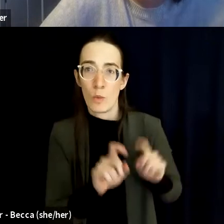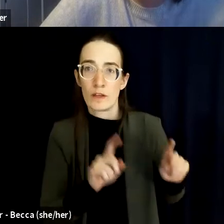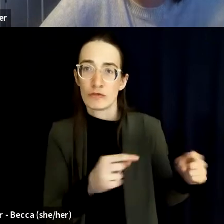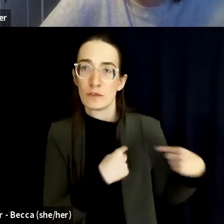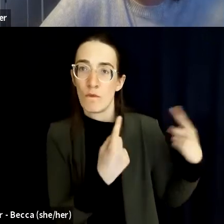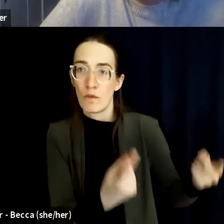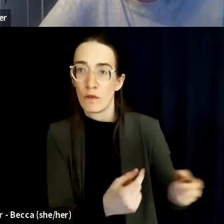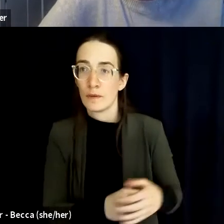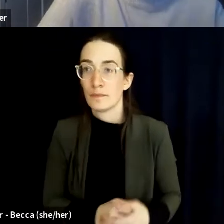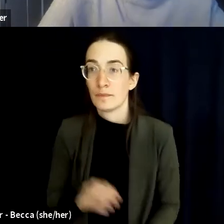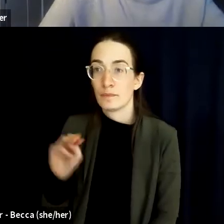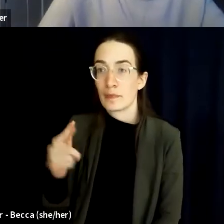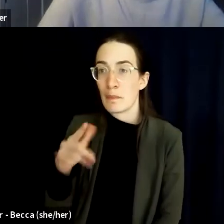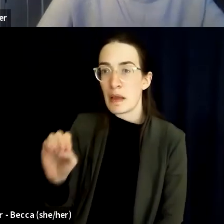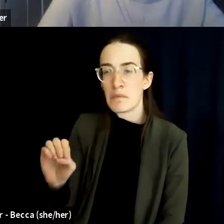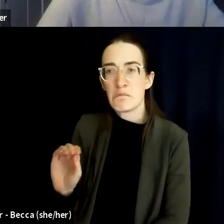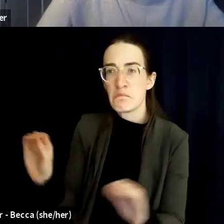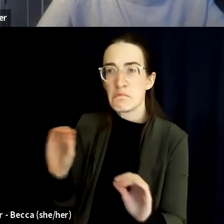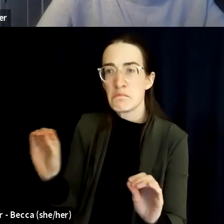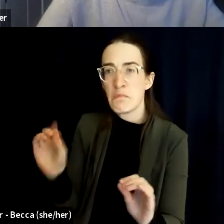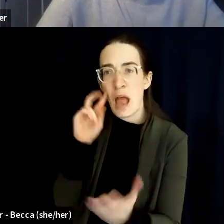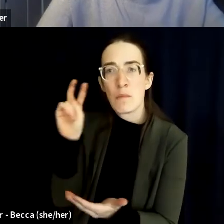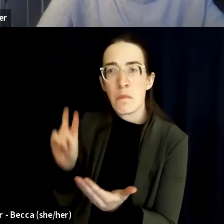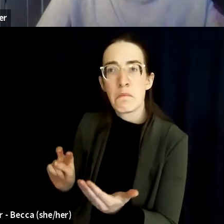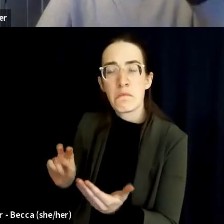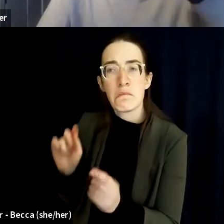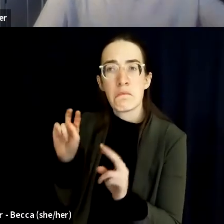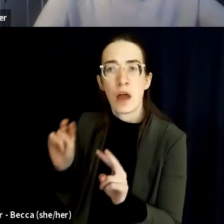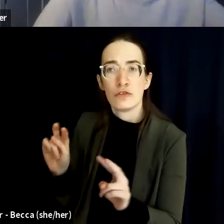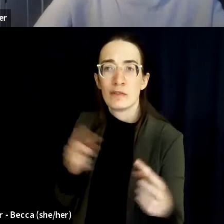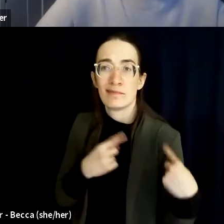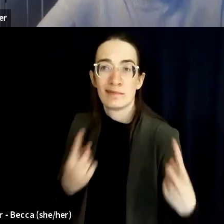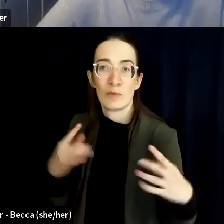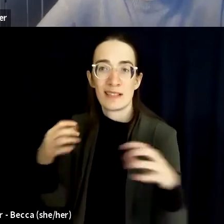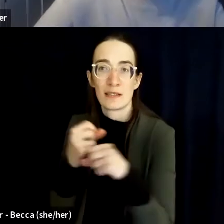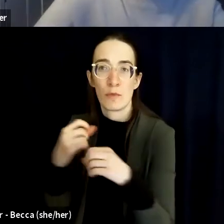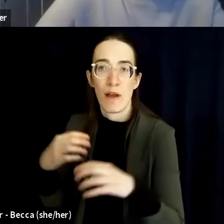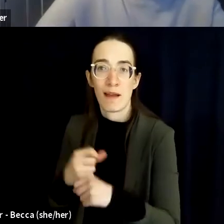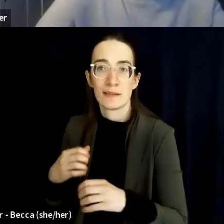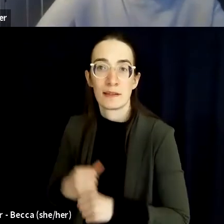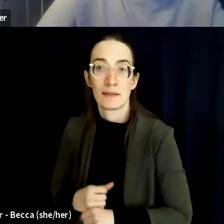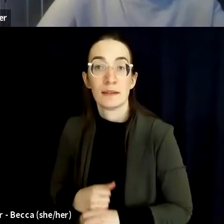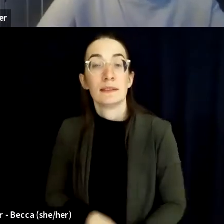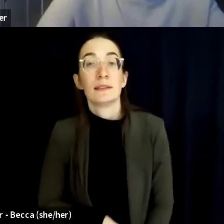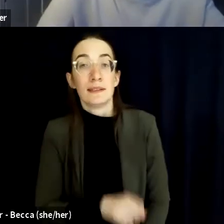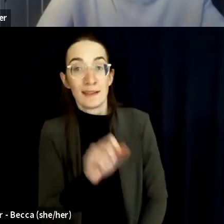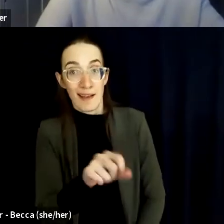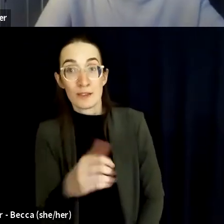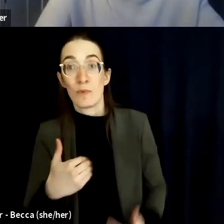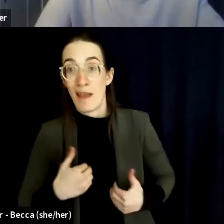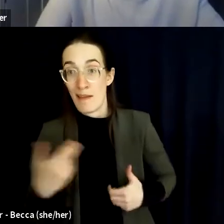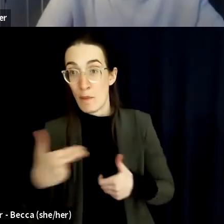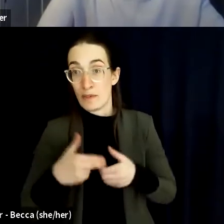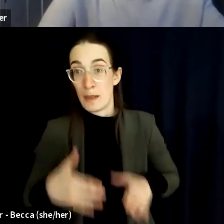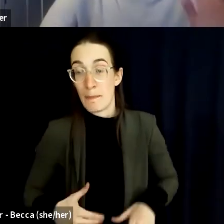Okay. There hasn't been anything new. It's just been me summarizing. Summarizing. Great. Thank you. Yes, we did have an attendee that